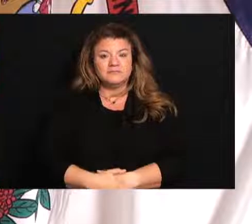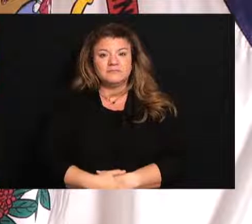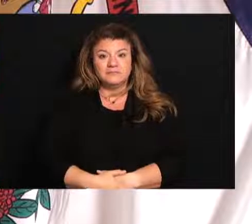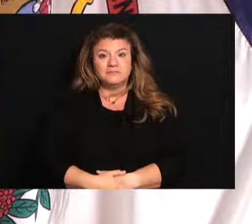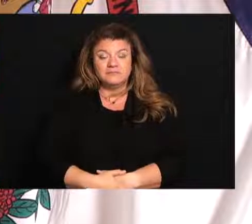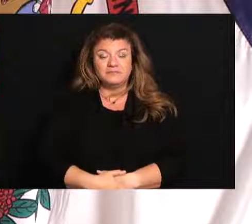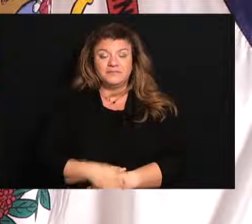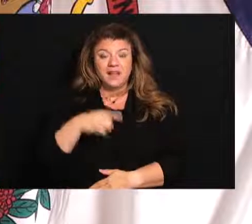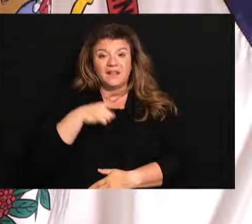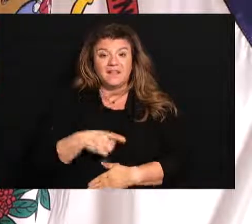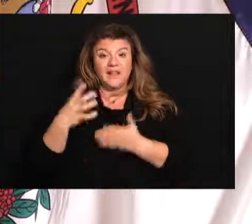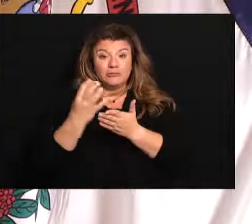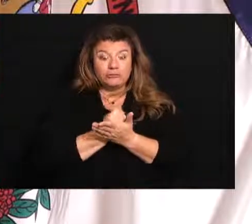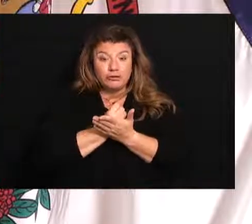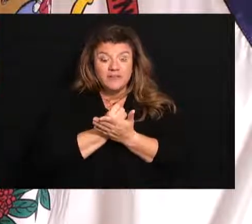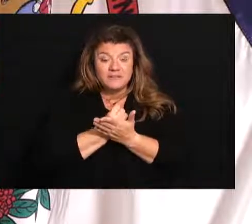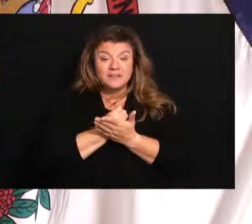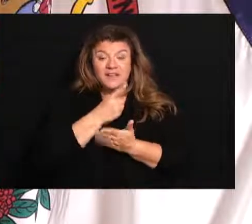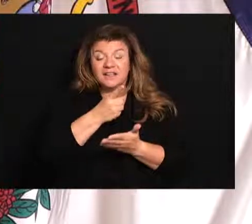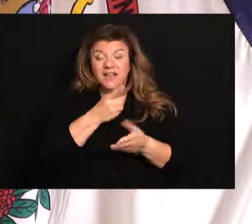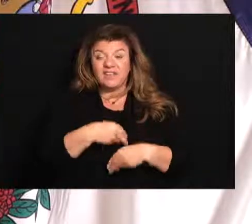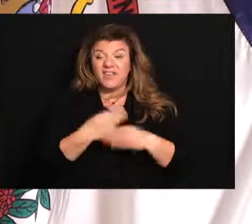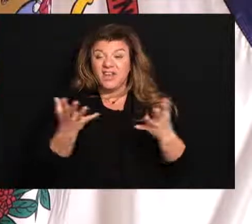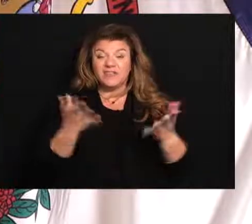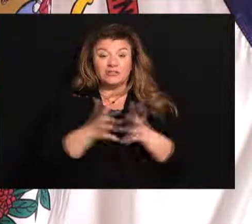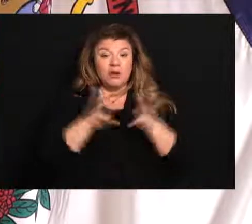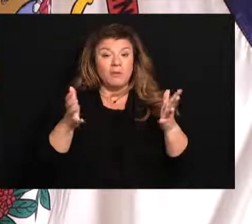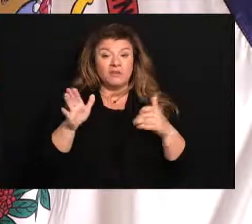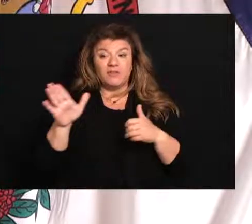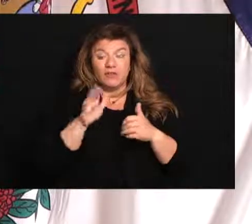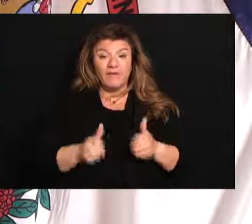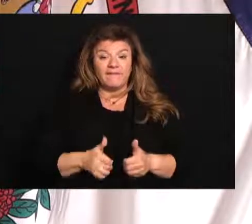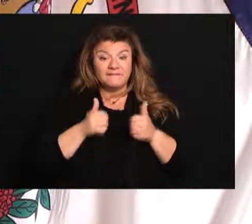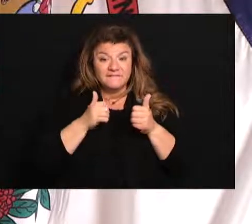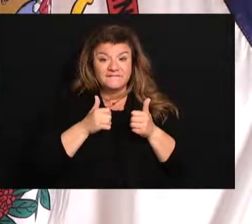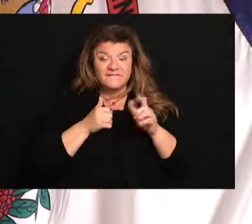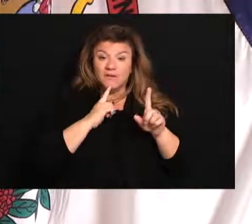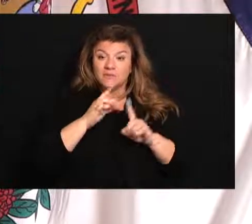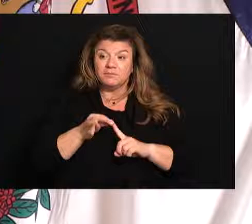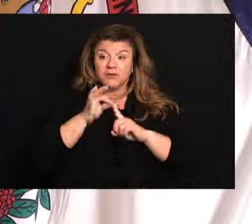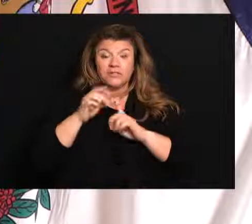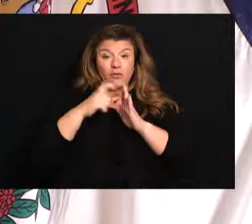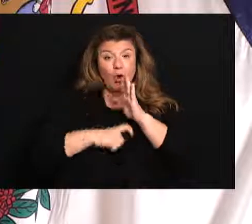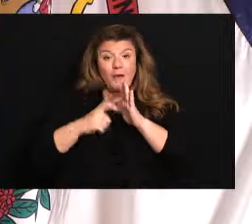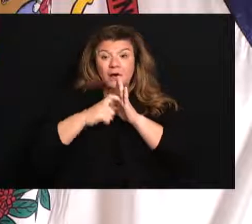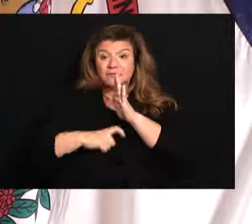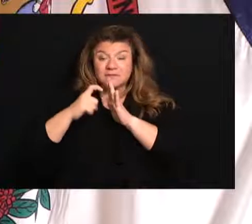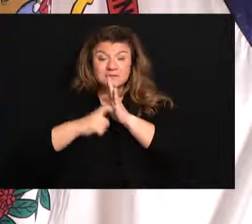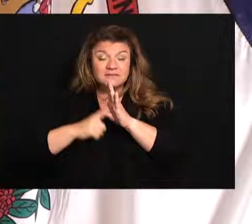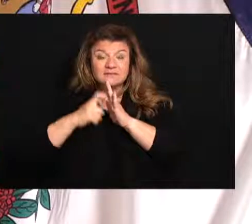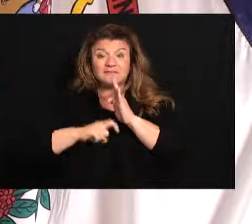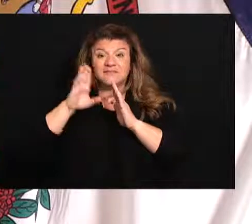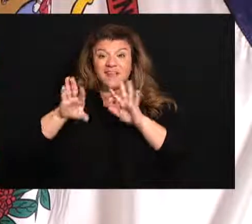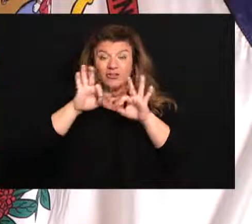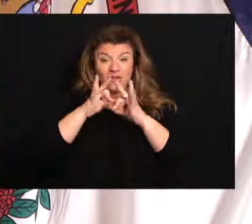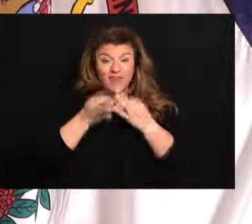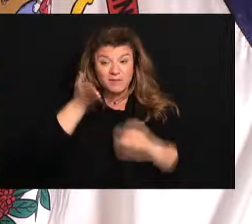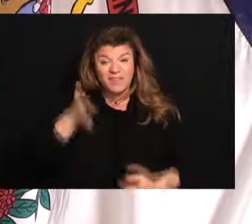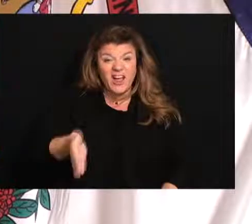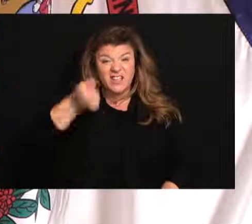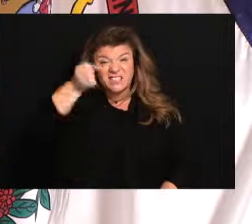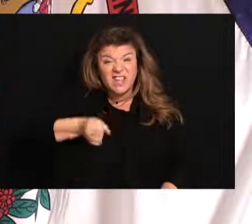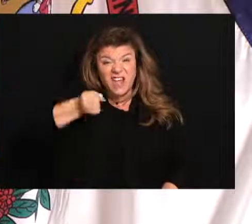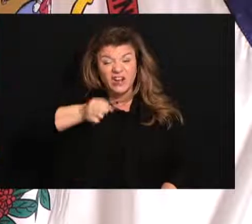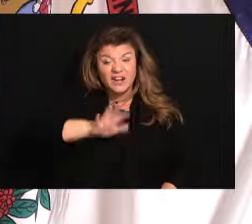These people deserve it. They've given so much, especially from the standpoint of those great coal miners and their families down there that gave us